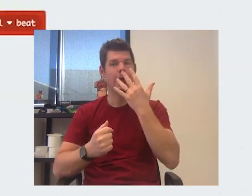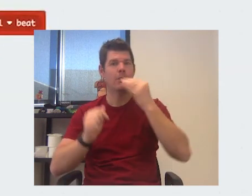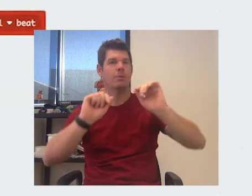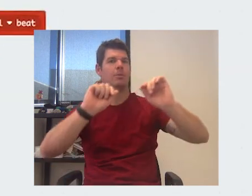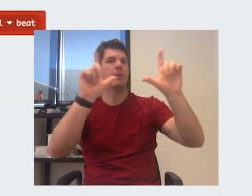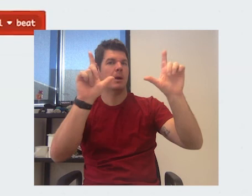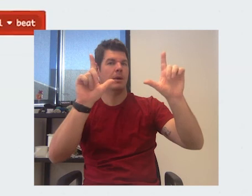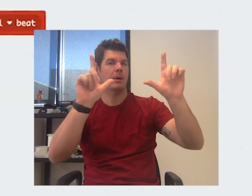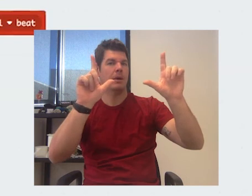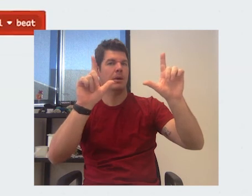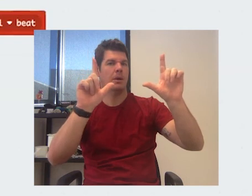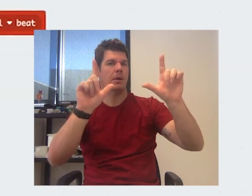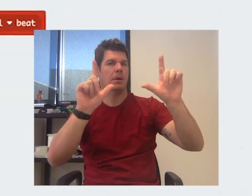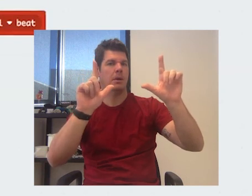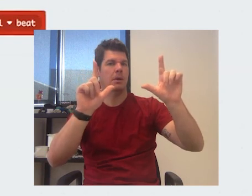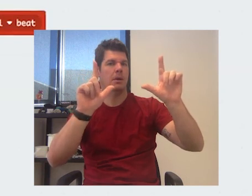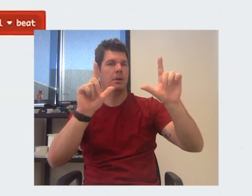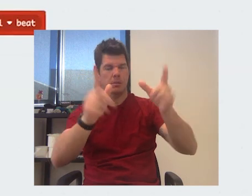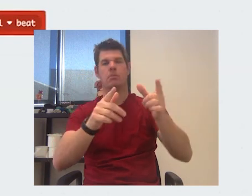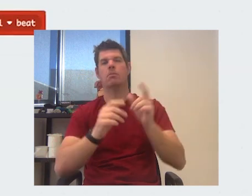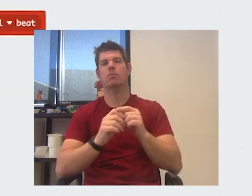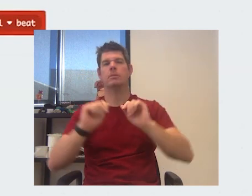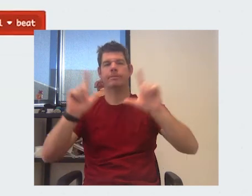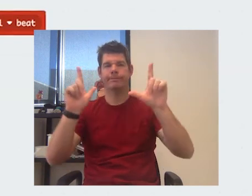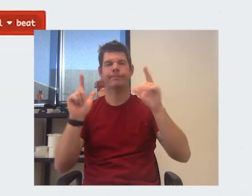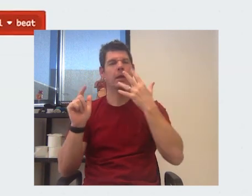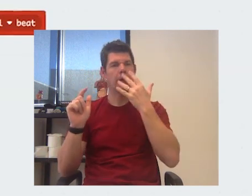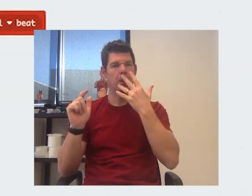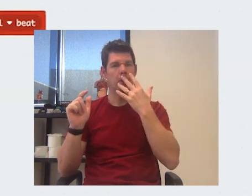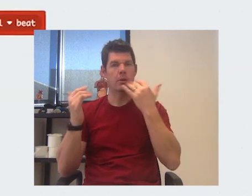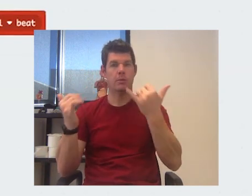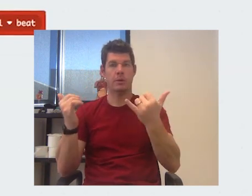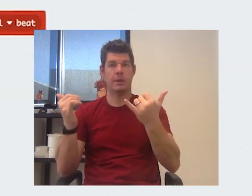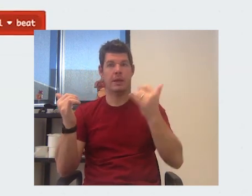There we go. Oh, and then I moved it and it stopped again. There we go.